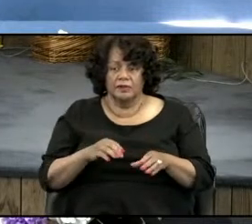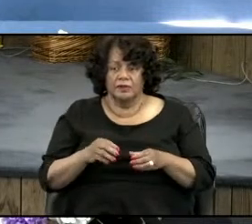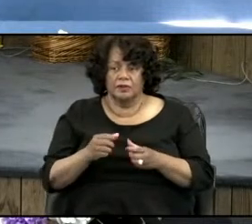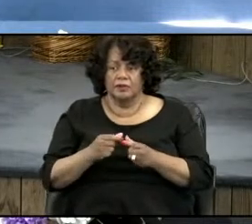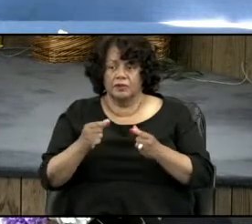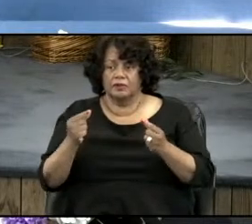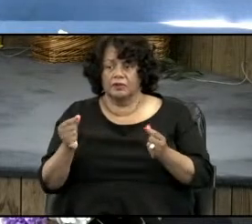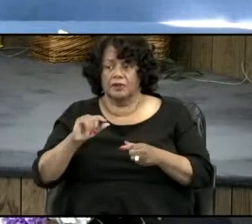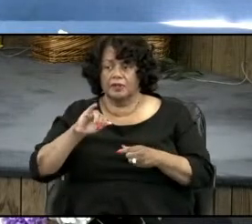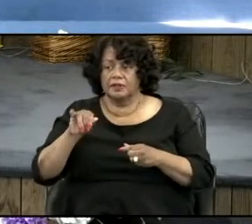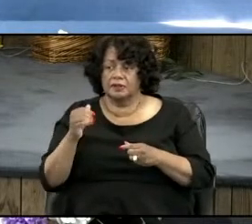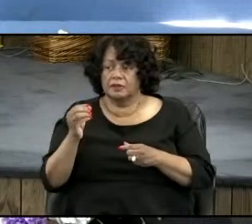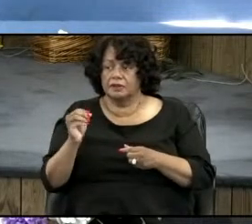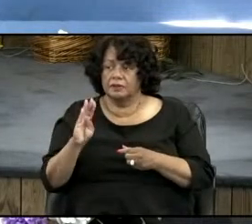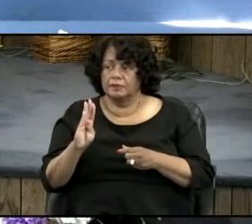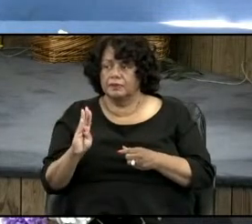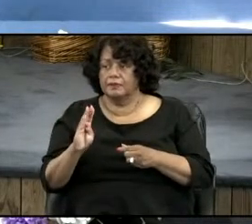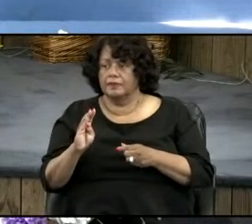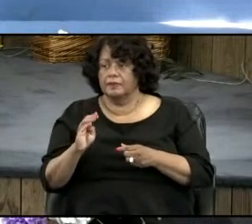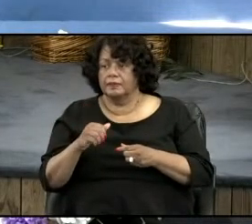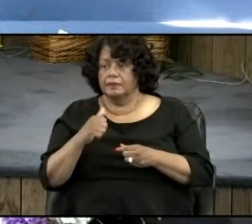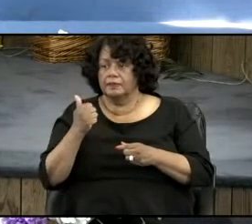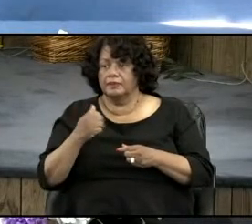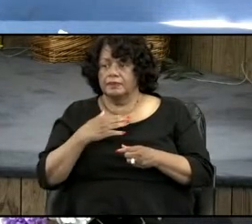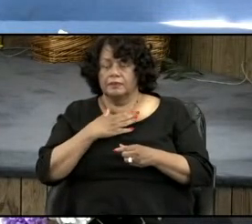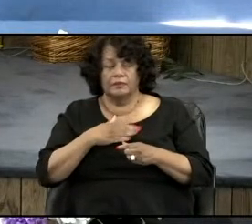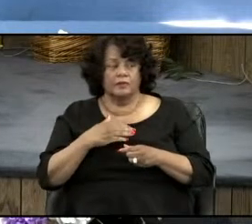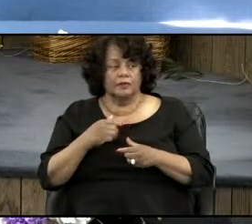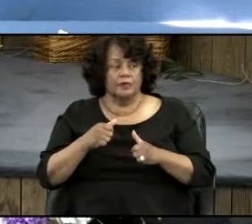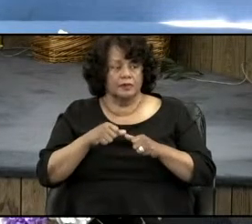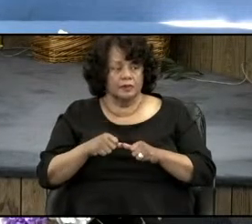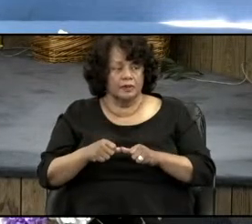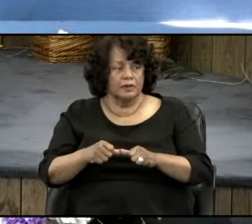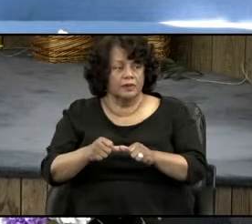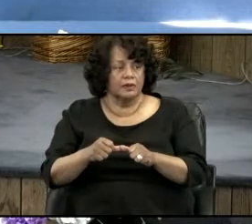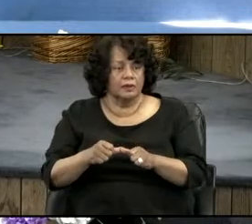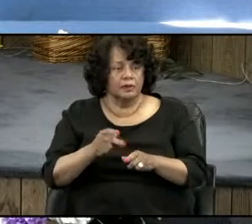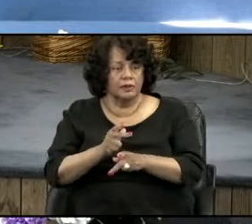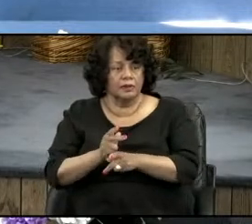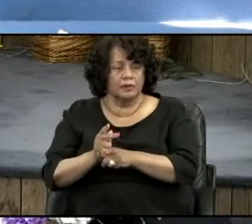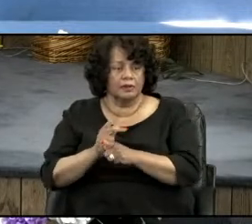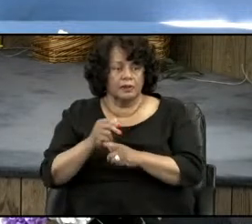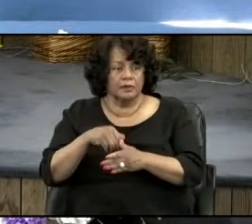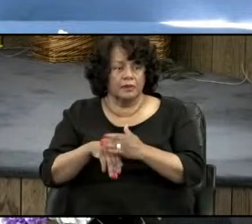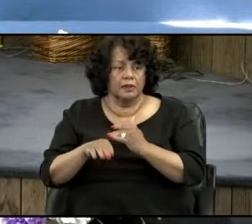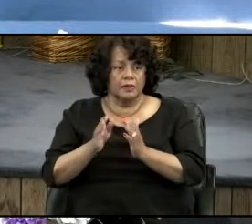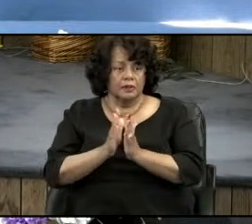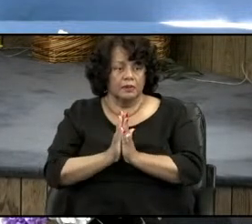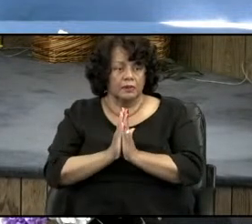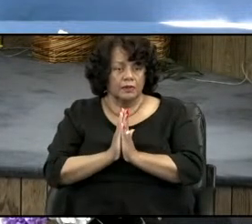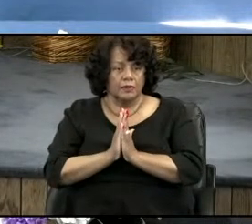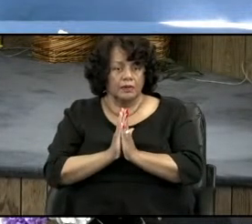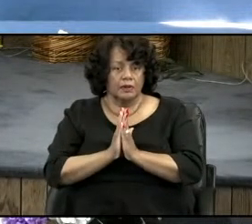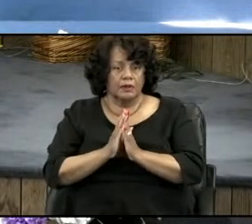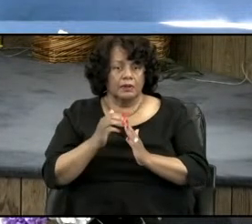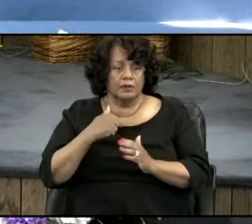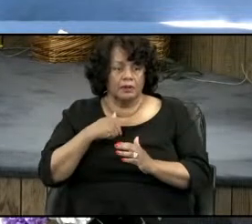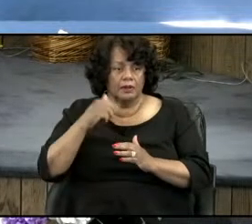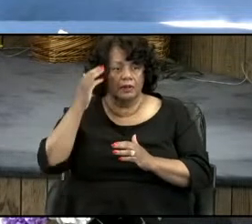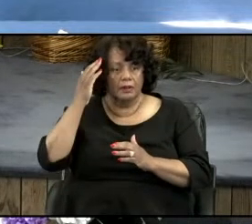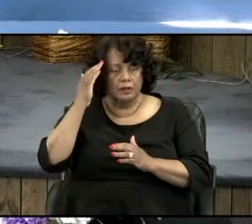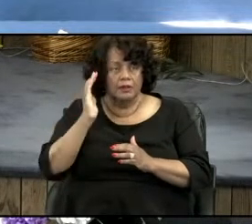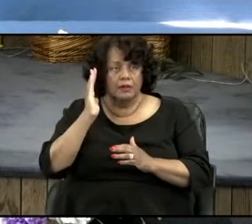a wonderful job the other day. Please continue to keep them in your prayers, and I know it will be